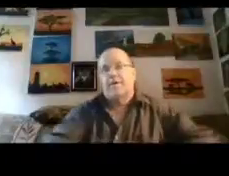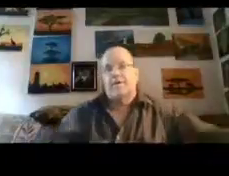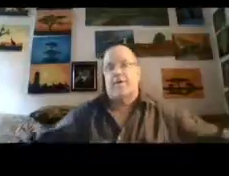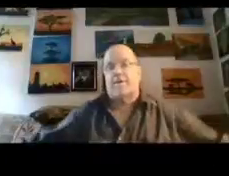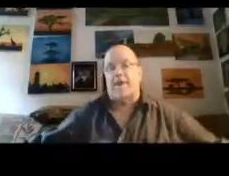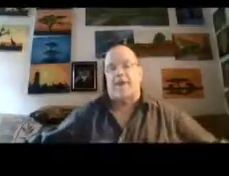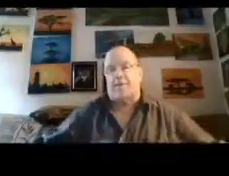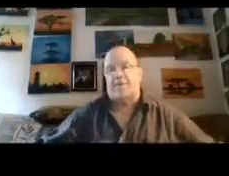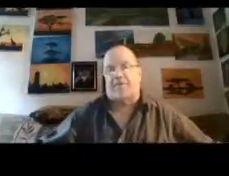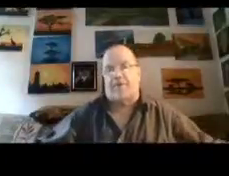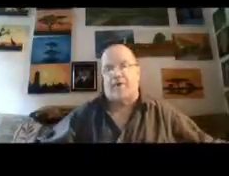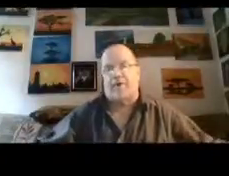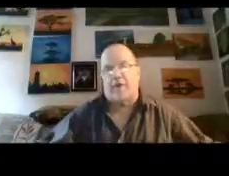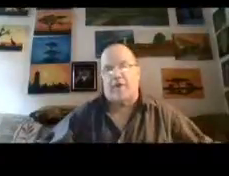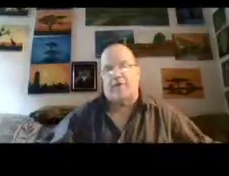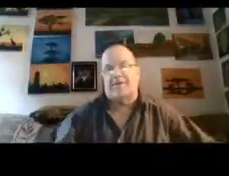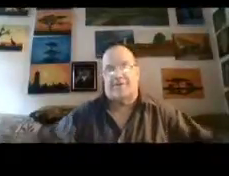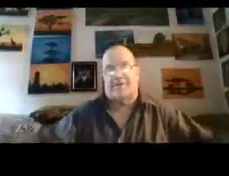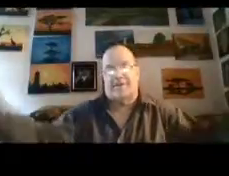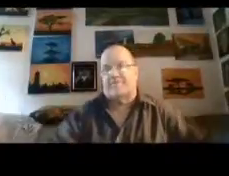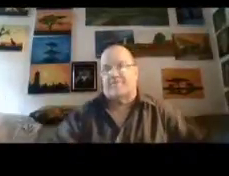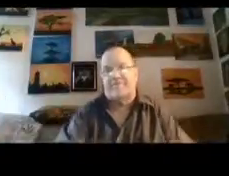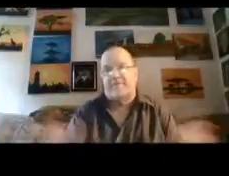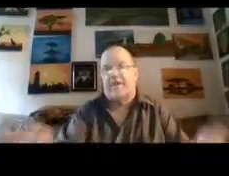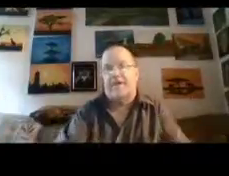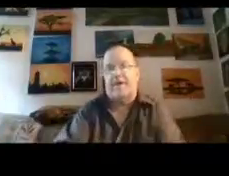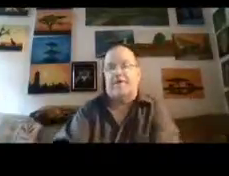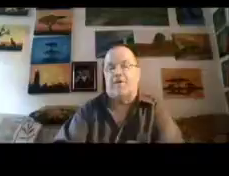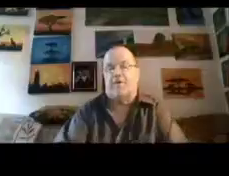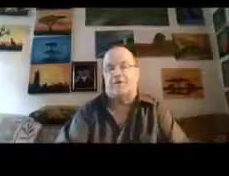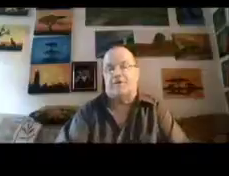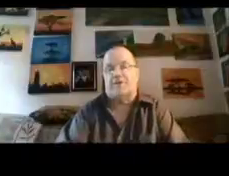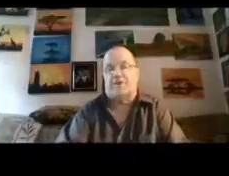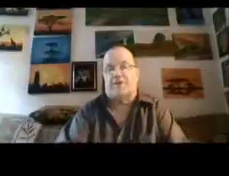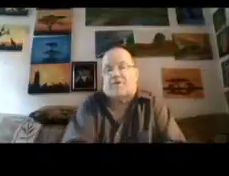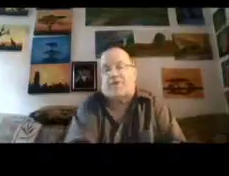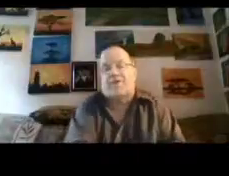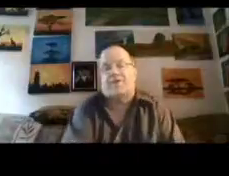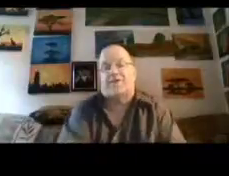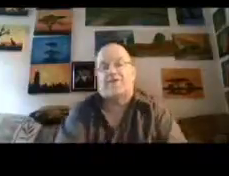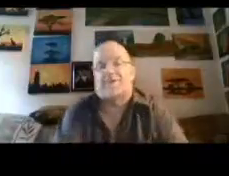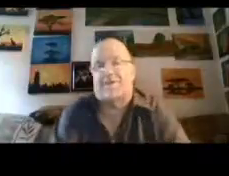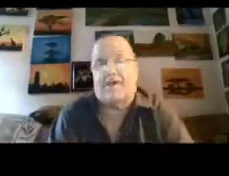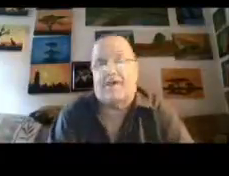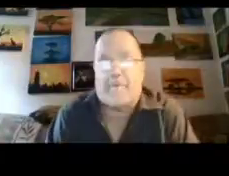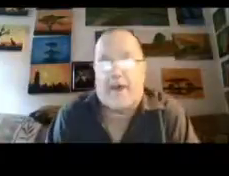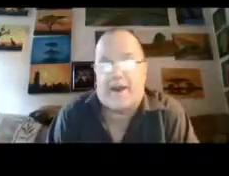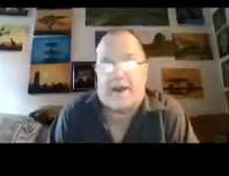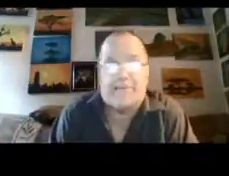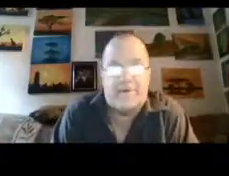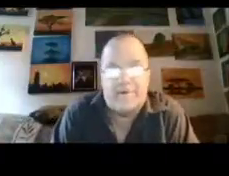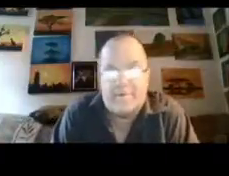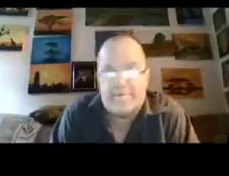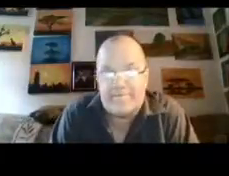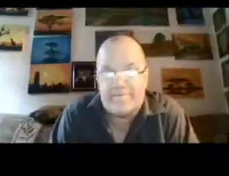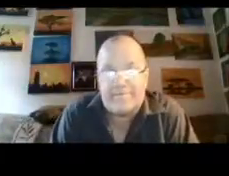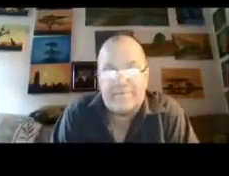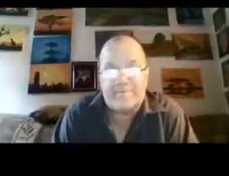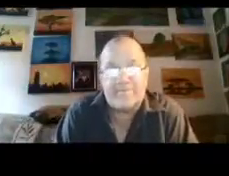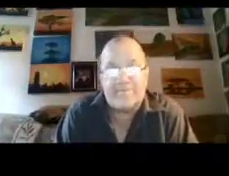can make copies for all the grandkids, and if the originals get destroyed, at least you still have a backup. Yeah,